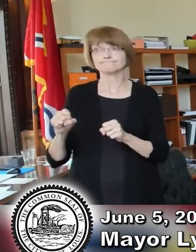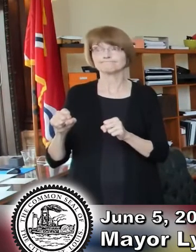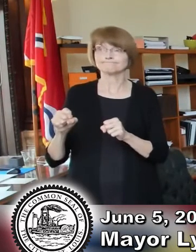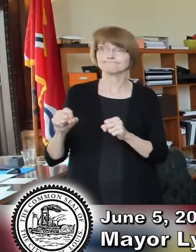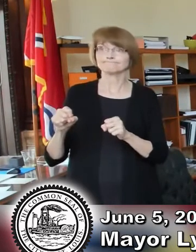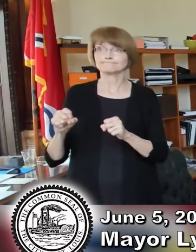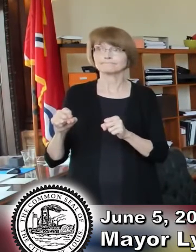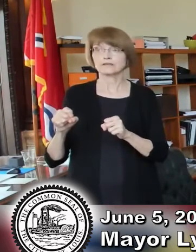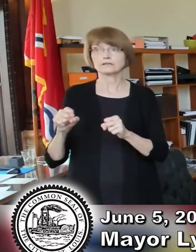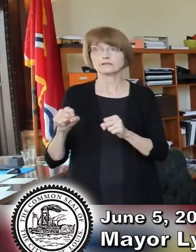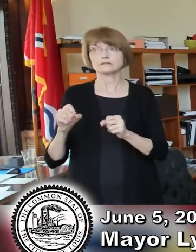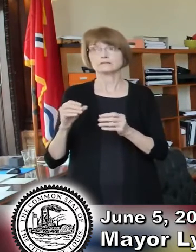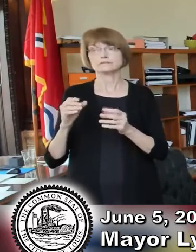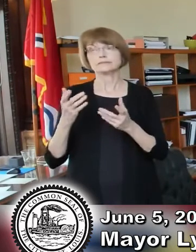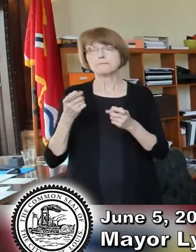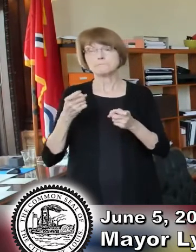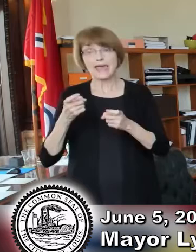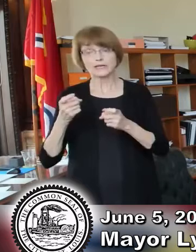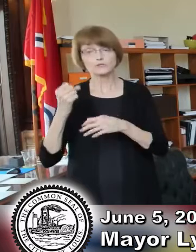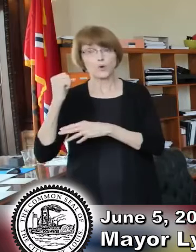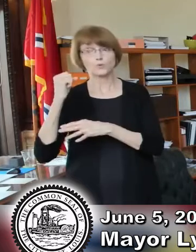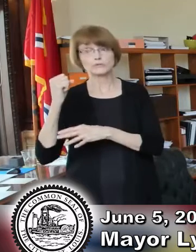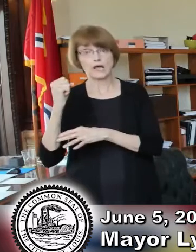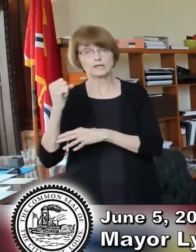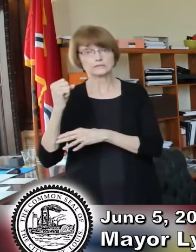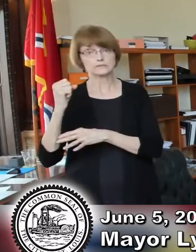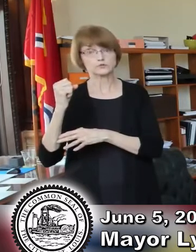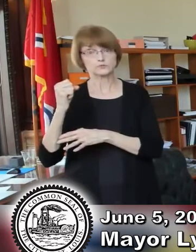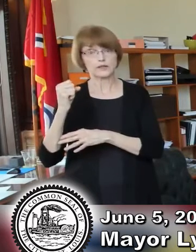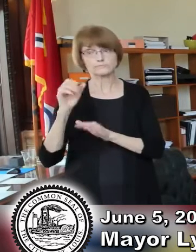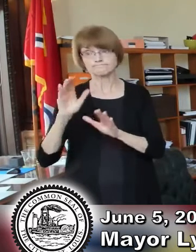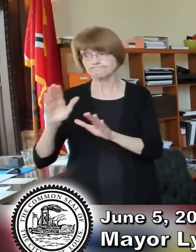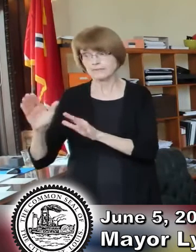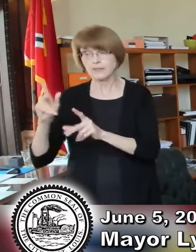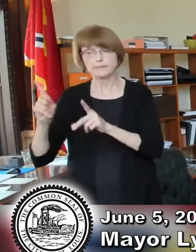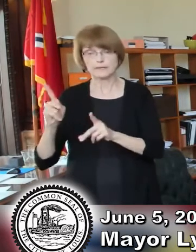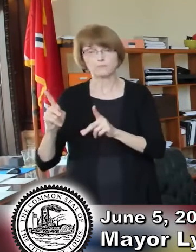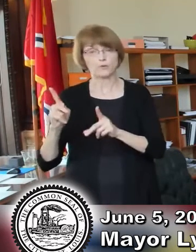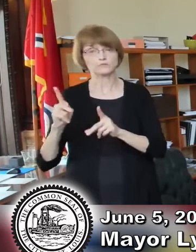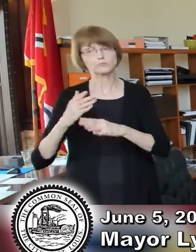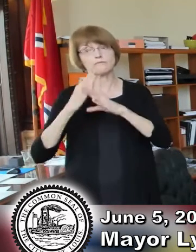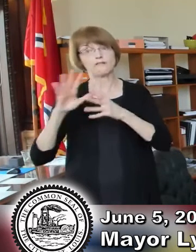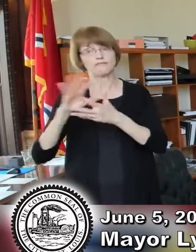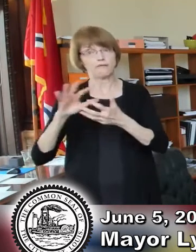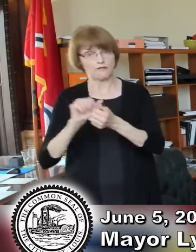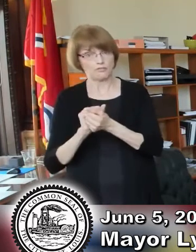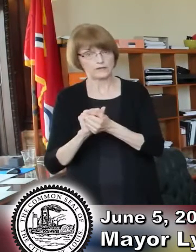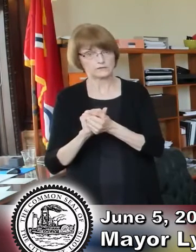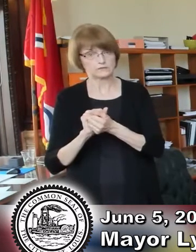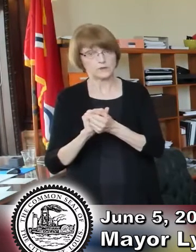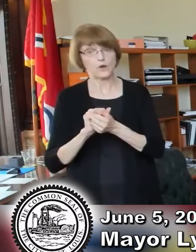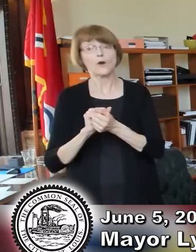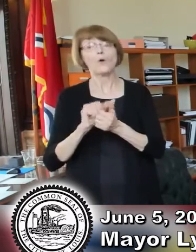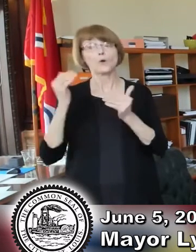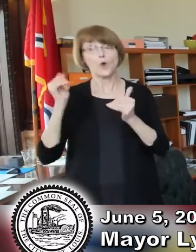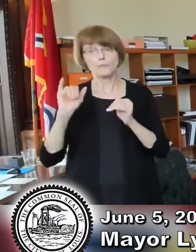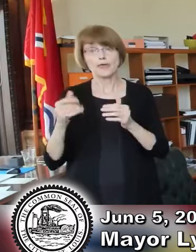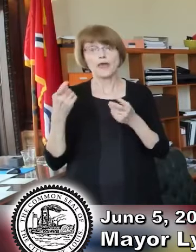manage the protest in such a way that it doesn't turn violent. So we're very hopeful that that is the case